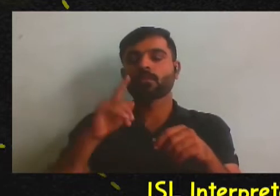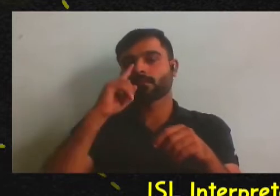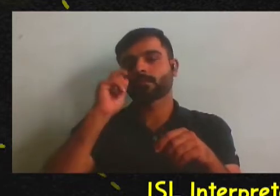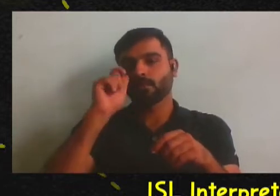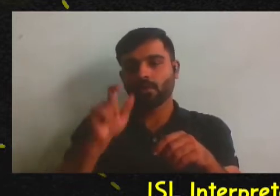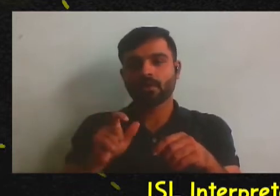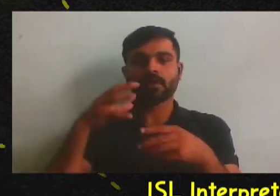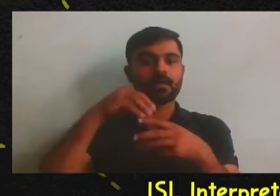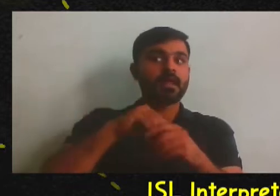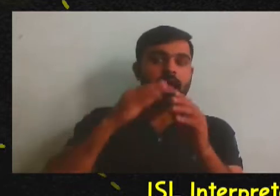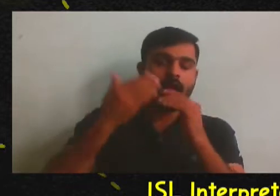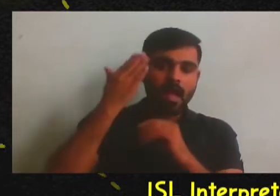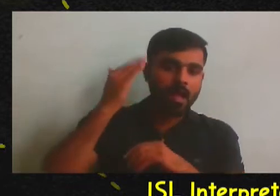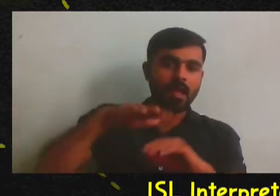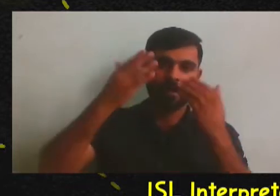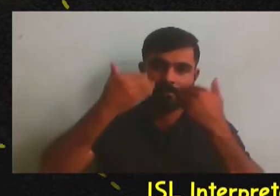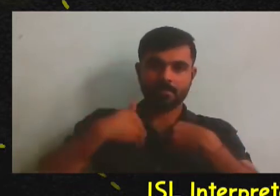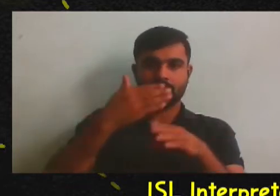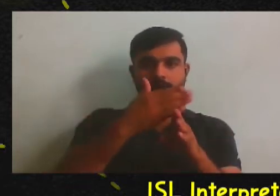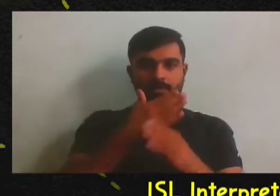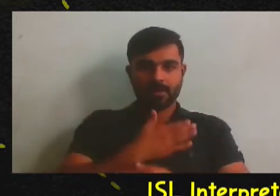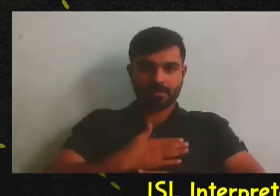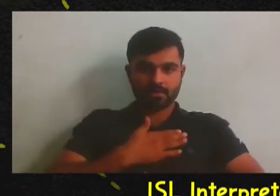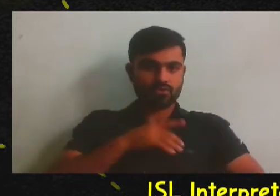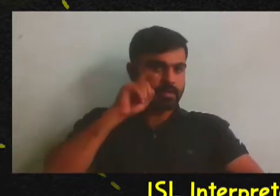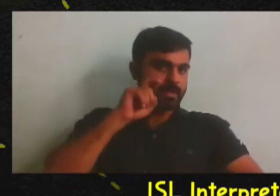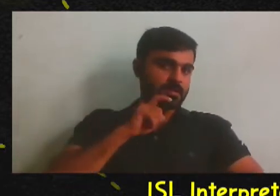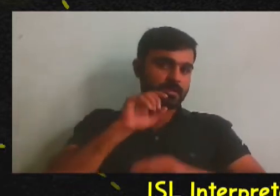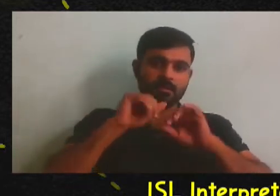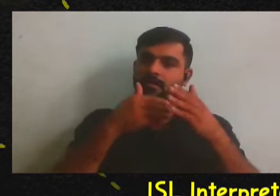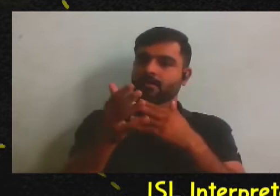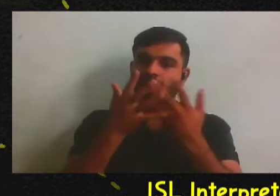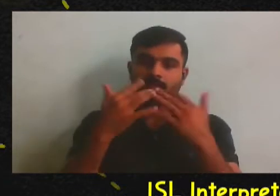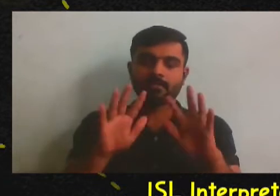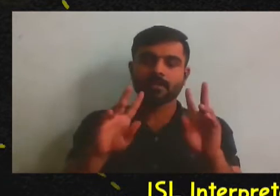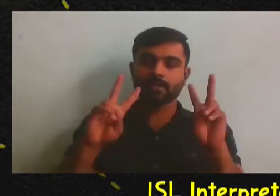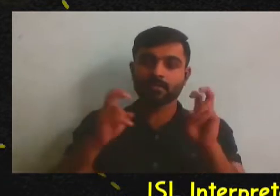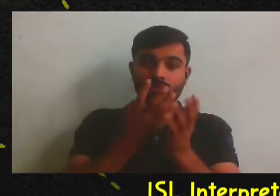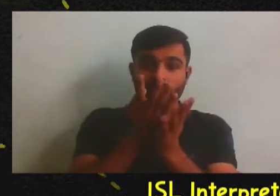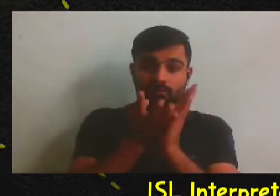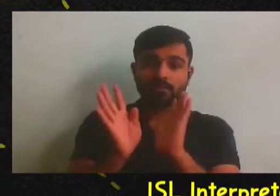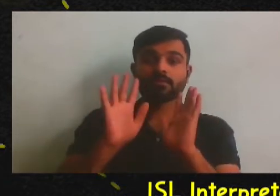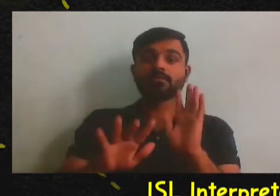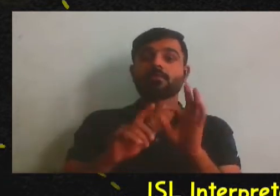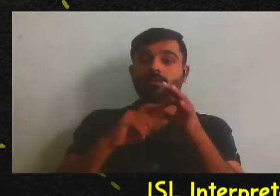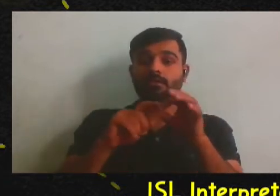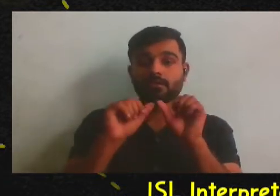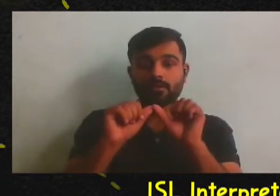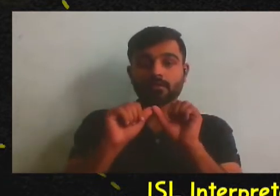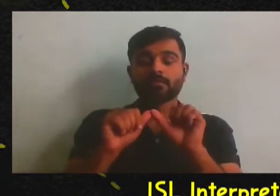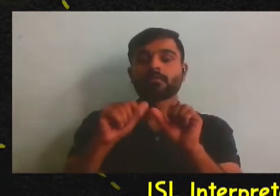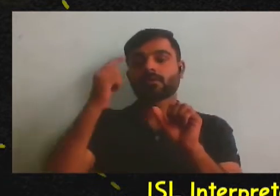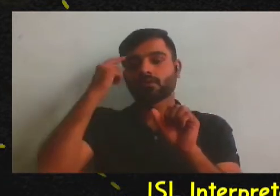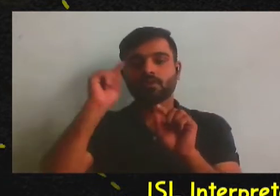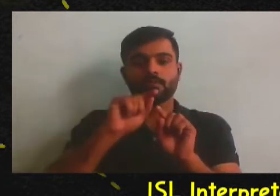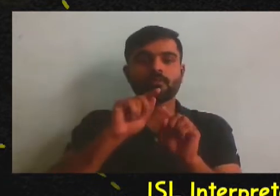question of how do I know whether my partner is enjoying sex? However, the curriculum to work with them only answered that consent equals